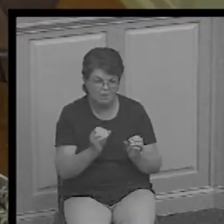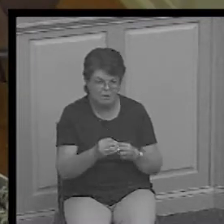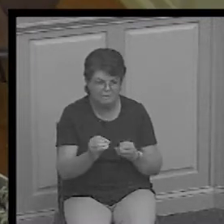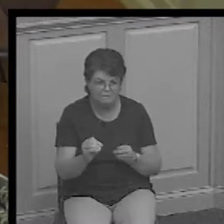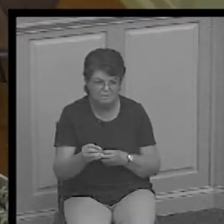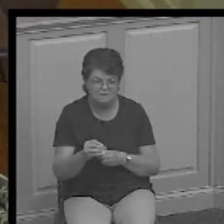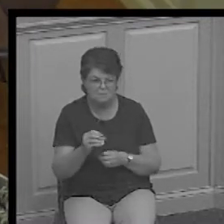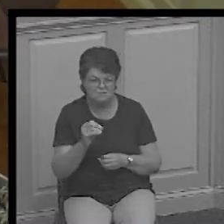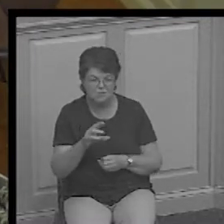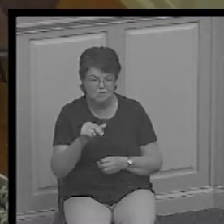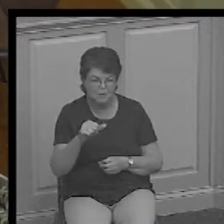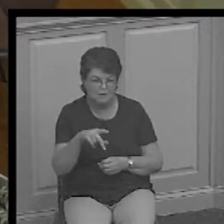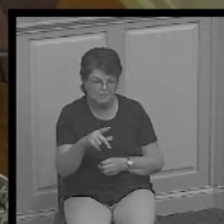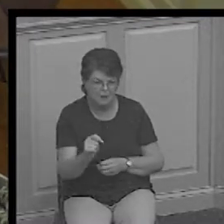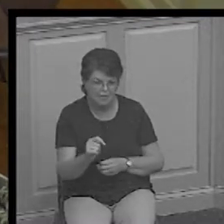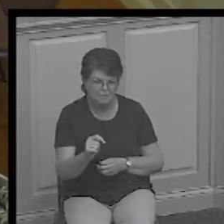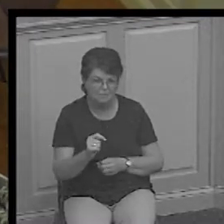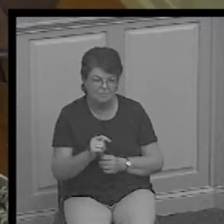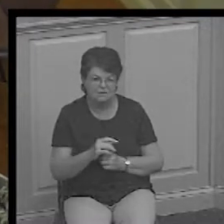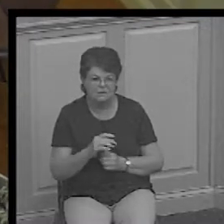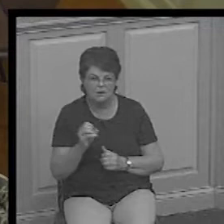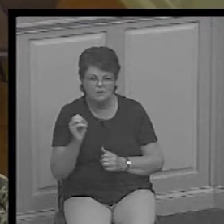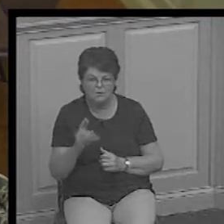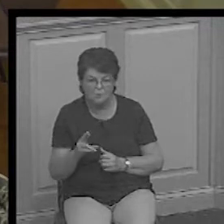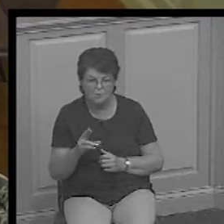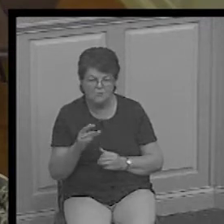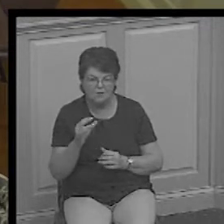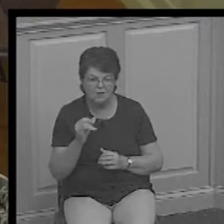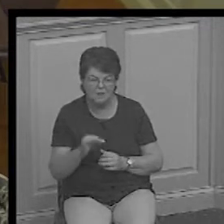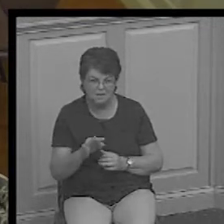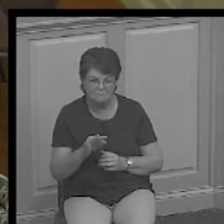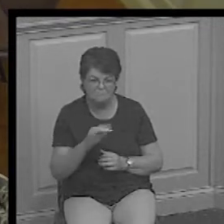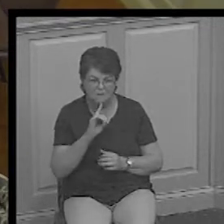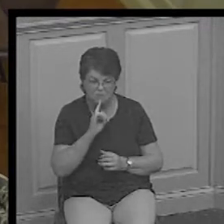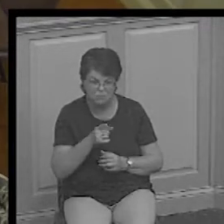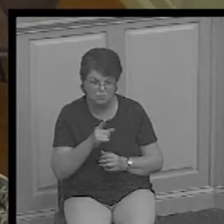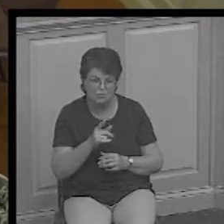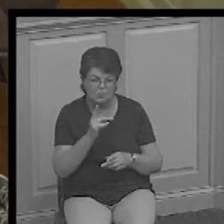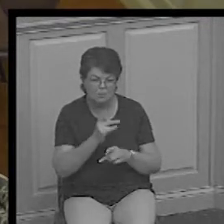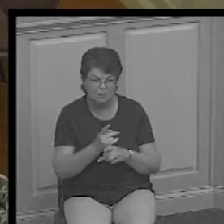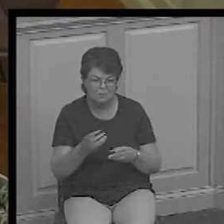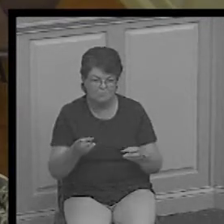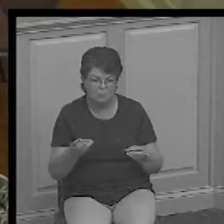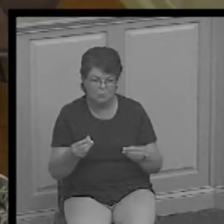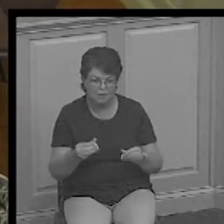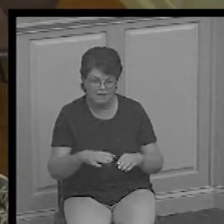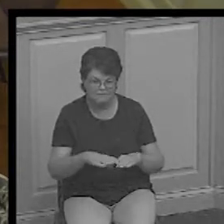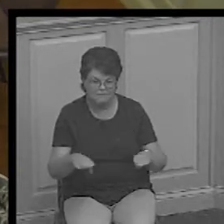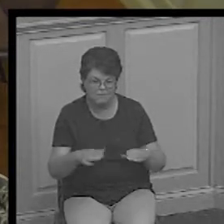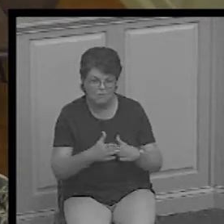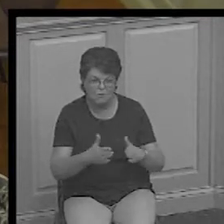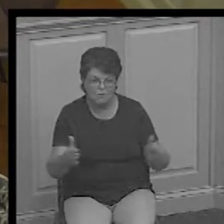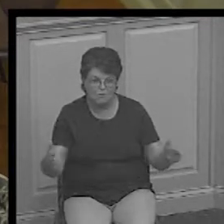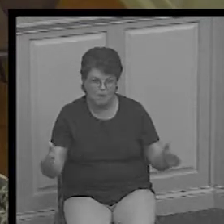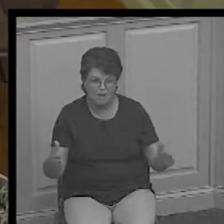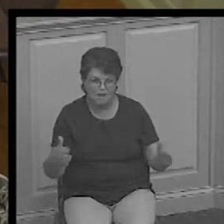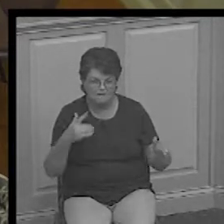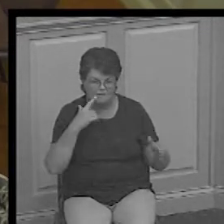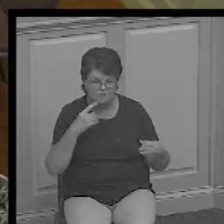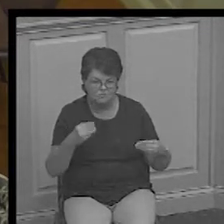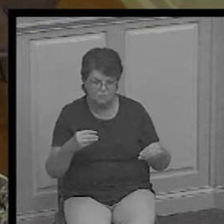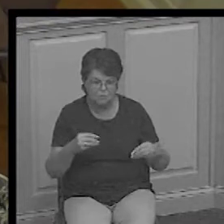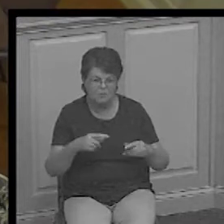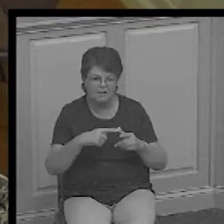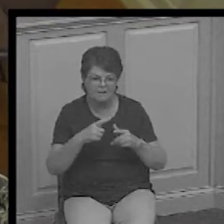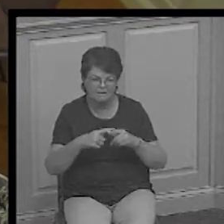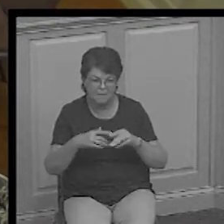or apartments, for example. Or if they do so, like keep the ground floor wide and retail, and then, you've got